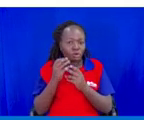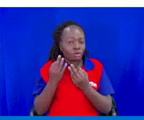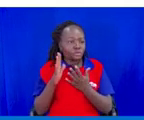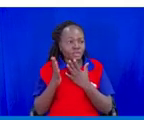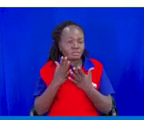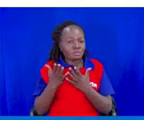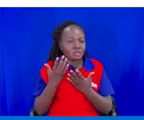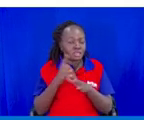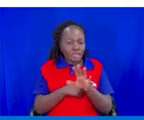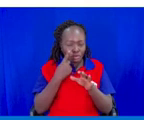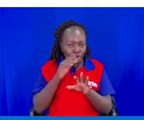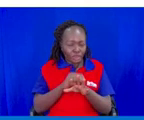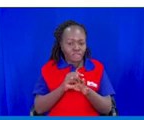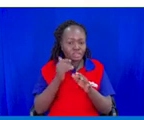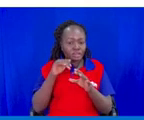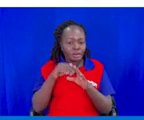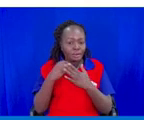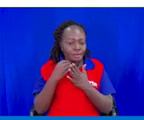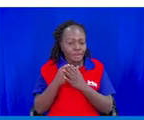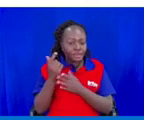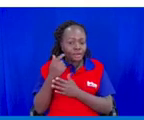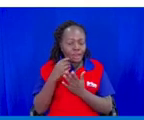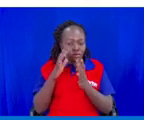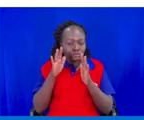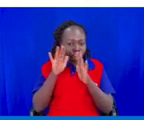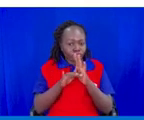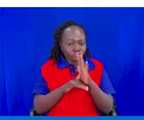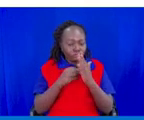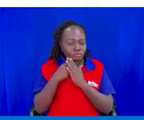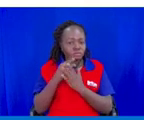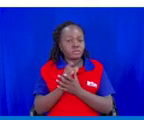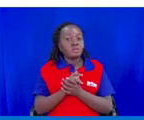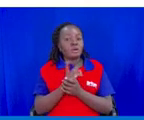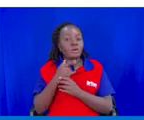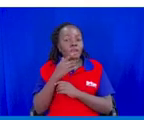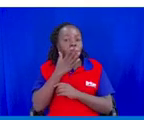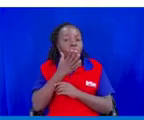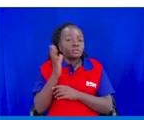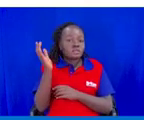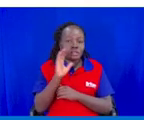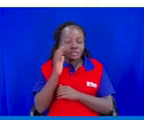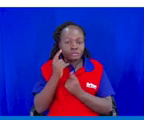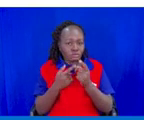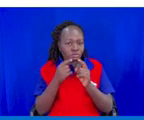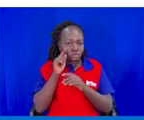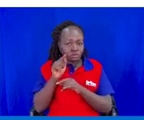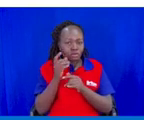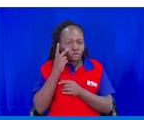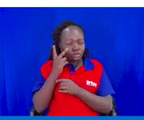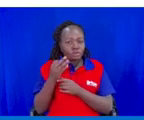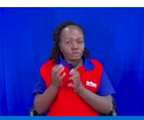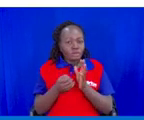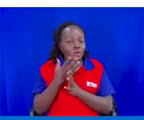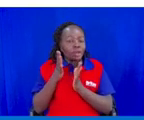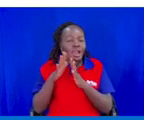look at income-producing properties, maximizing income and optimizing cost. We advise customers from the point of view of developments and how they